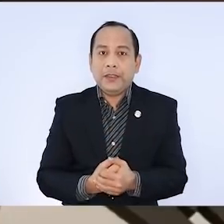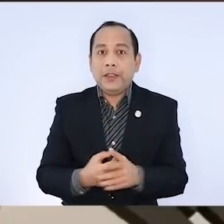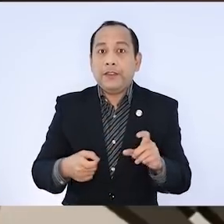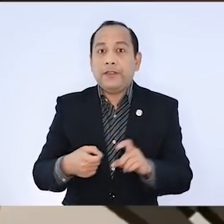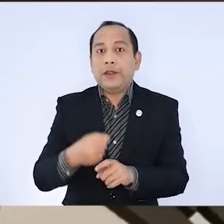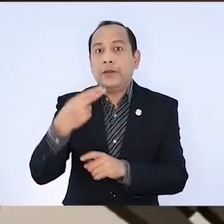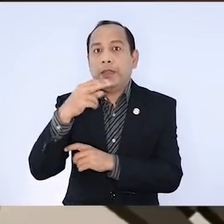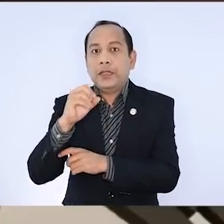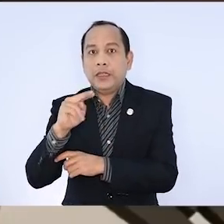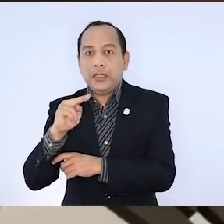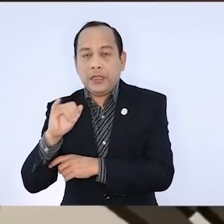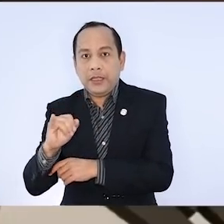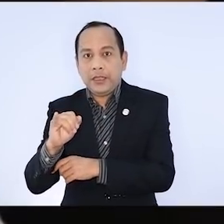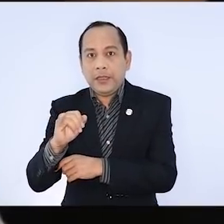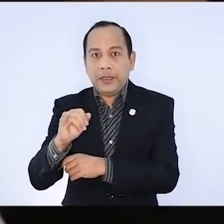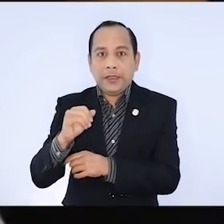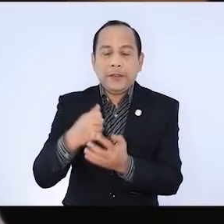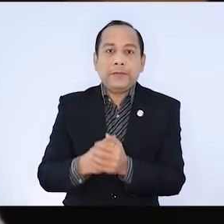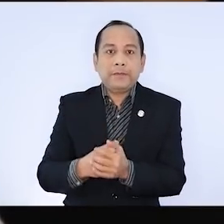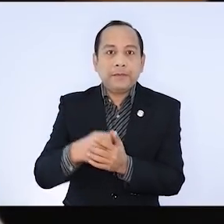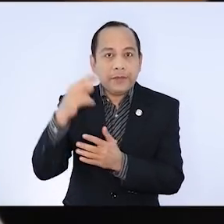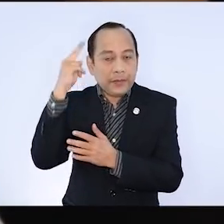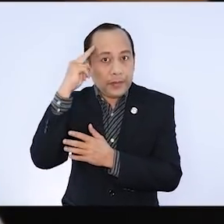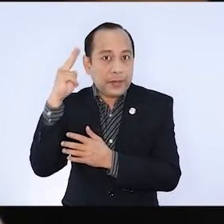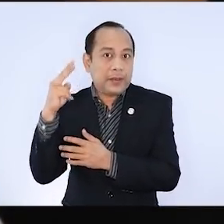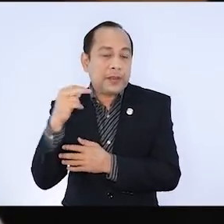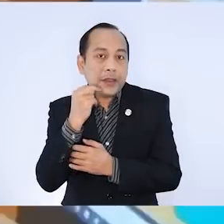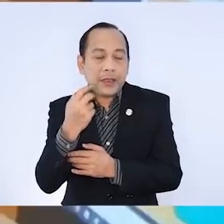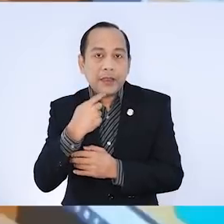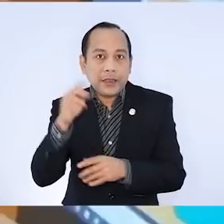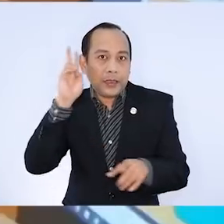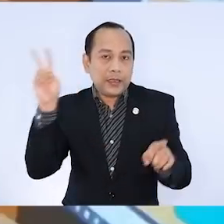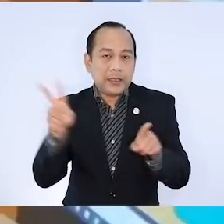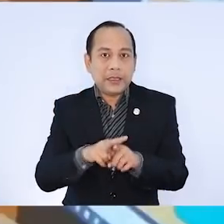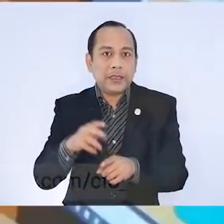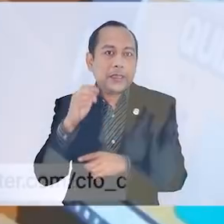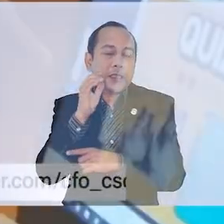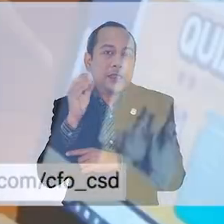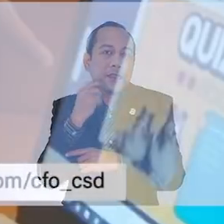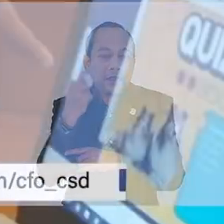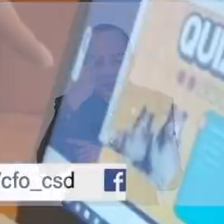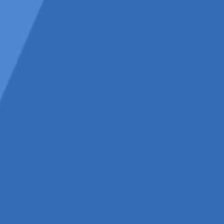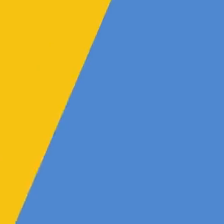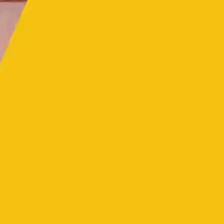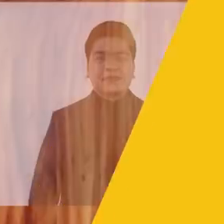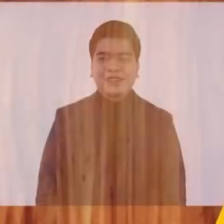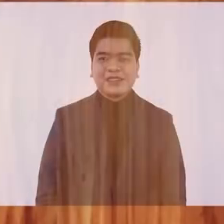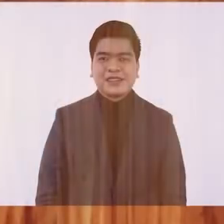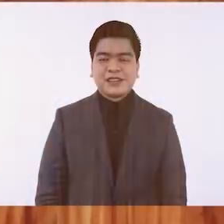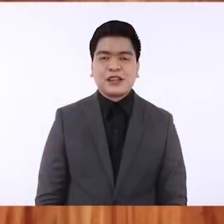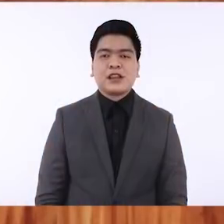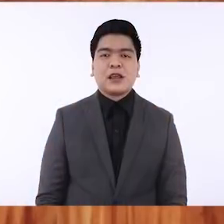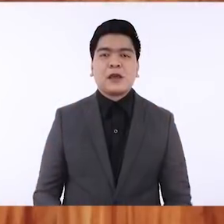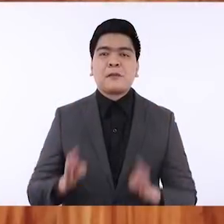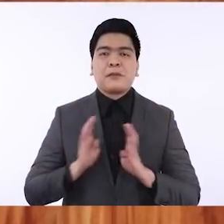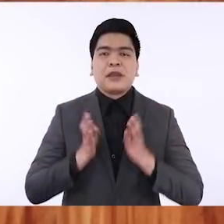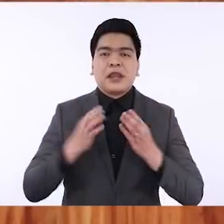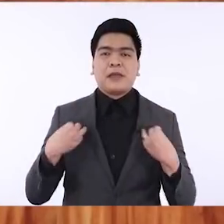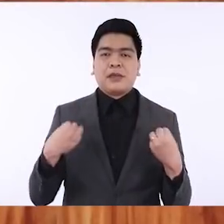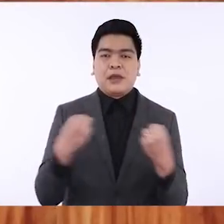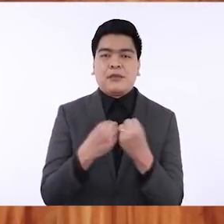From Hanoi, Vietnam, I am Sister Catherine Pascual for Iglesia Ni Cristo News Network. Members of the